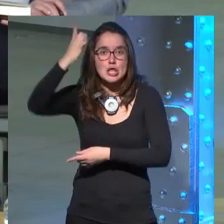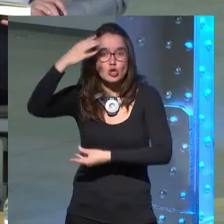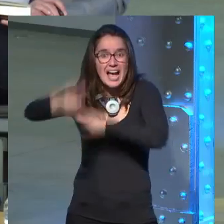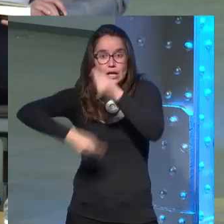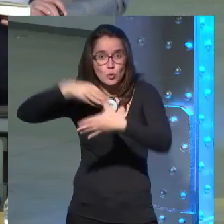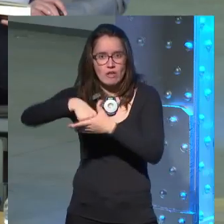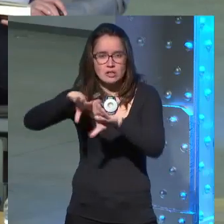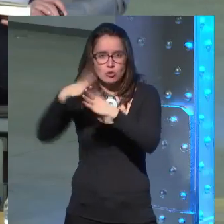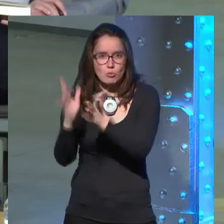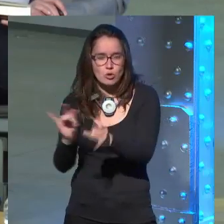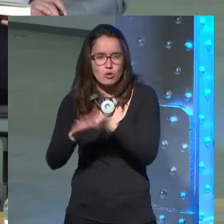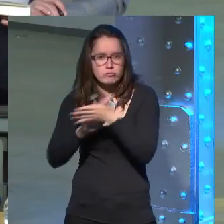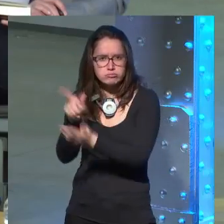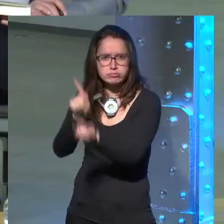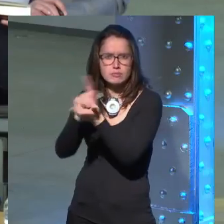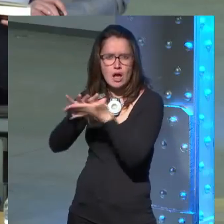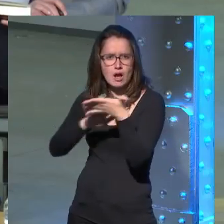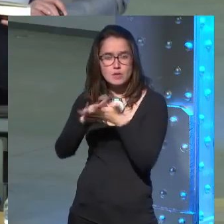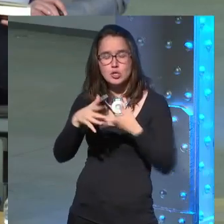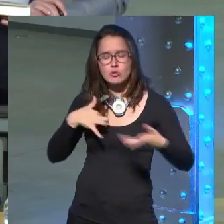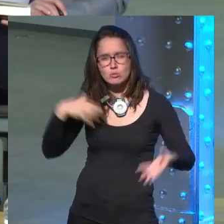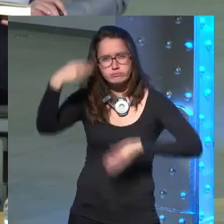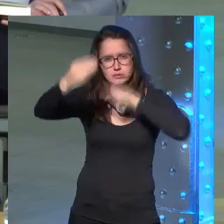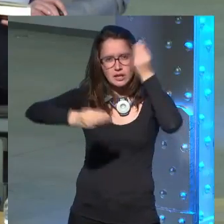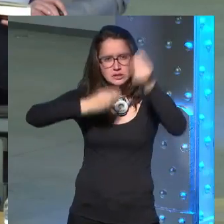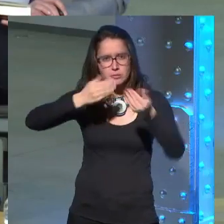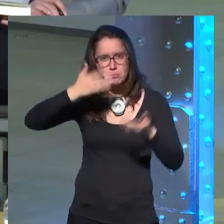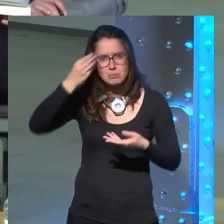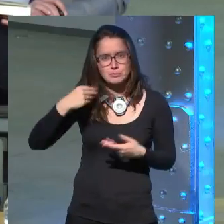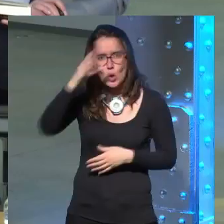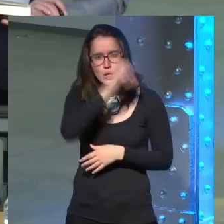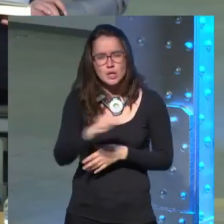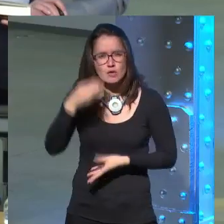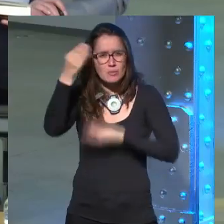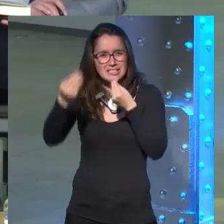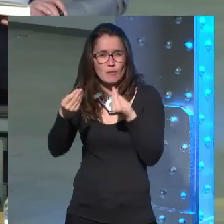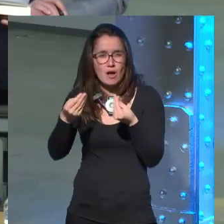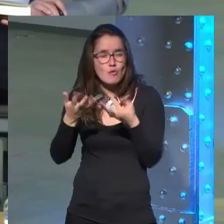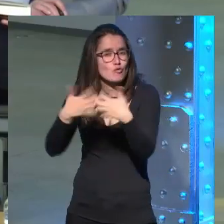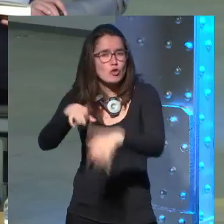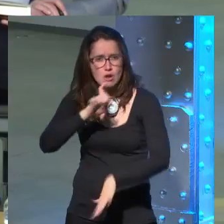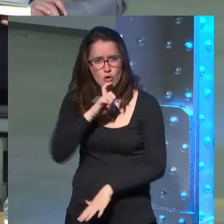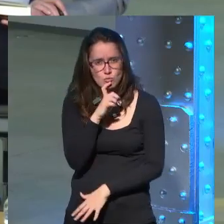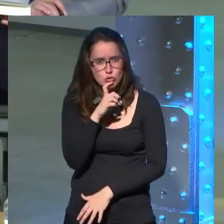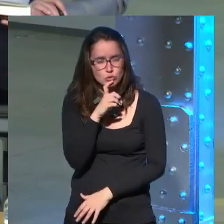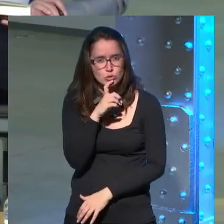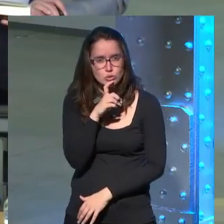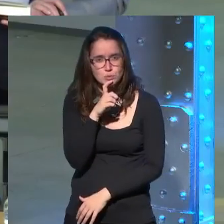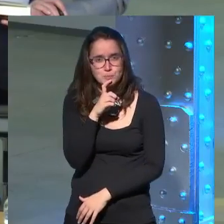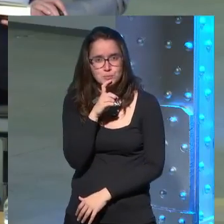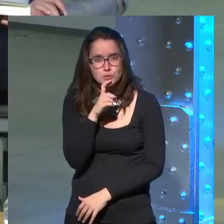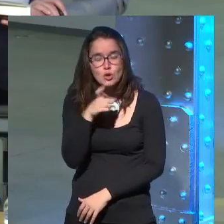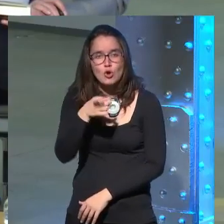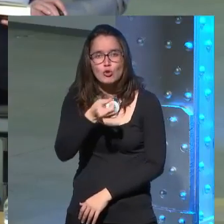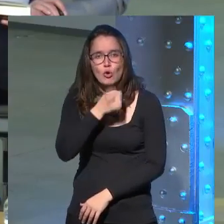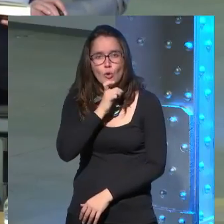to him because I wanted to know, as a scientist, how is that working? What is the science that you're using to explain